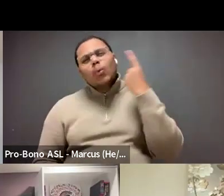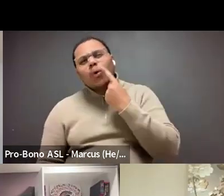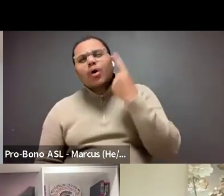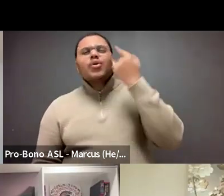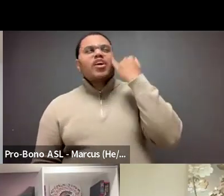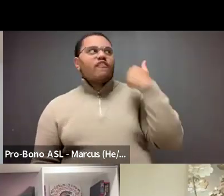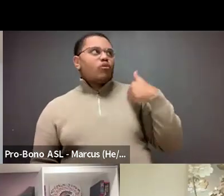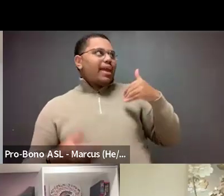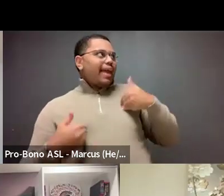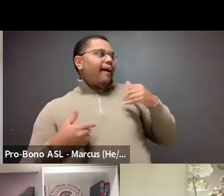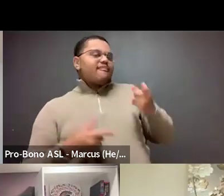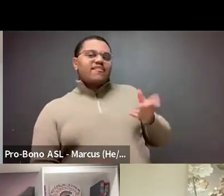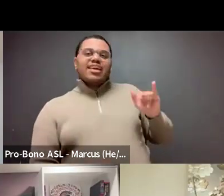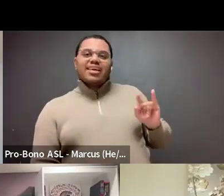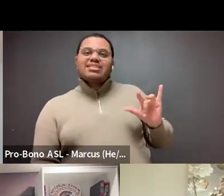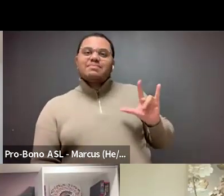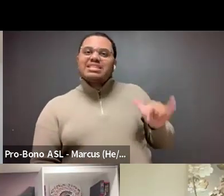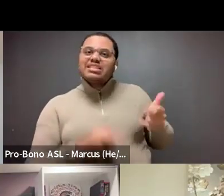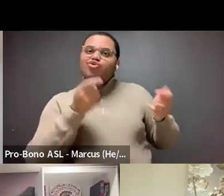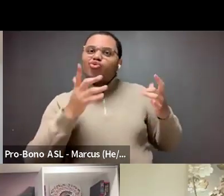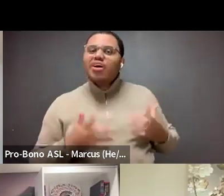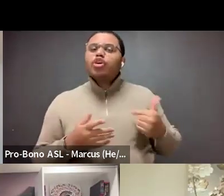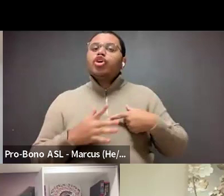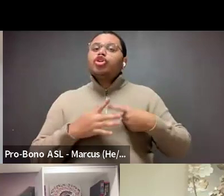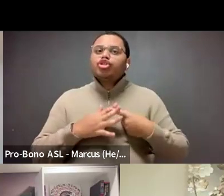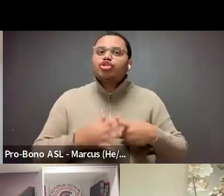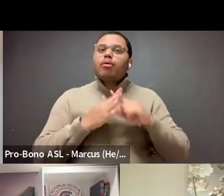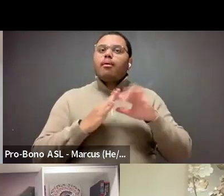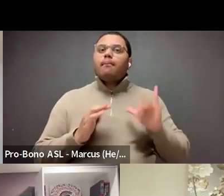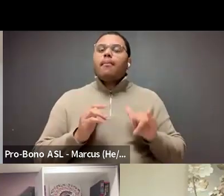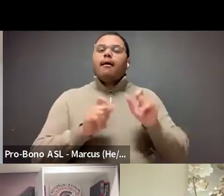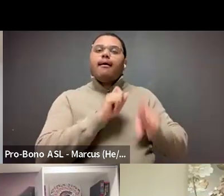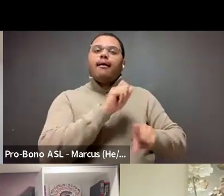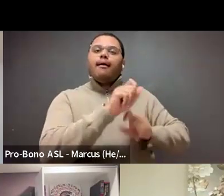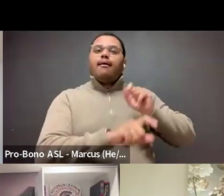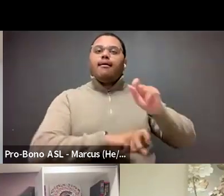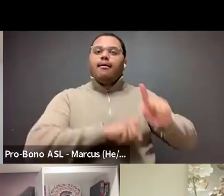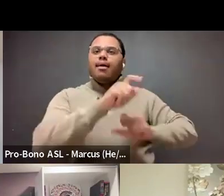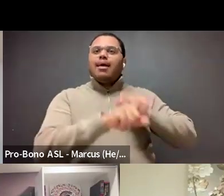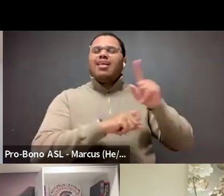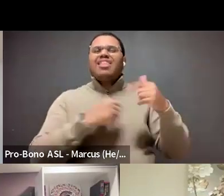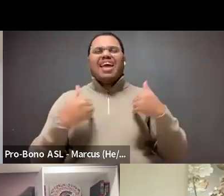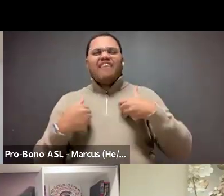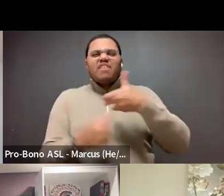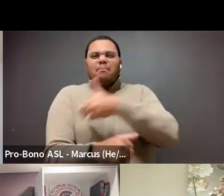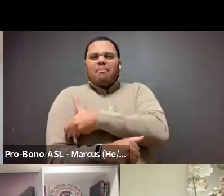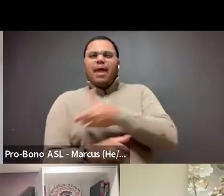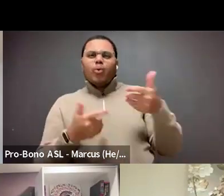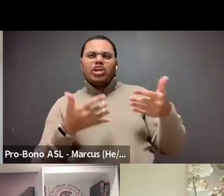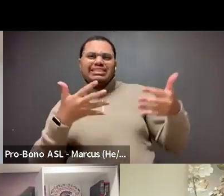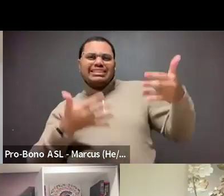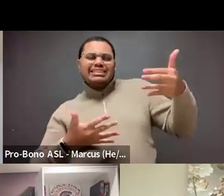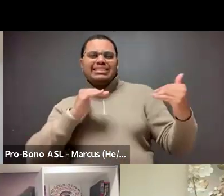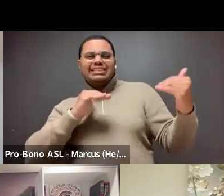intimacy director, maybe beginning by asking questions. I know not everyone feels, there's a power dynamic still there in theater. I know